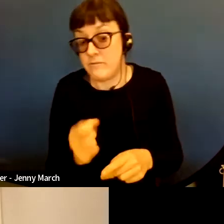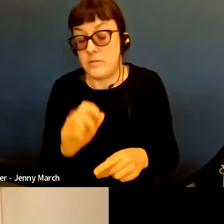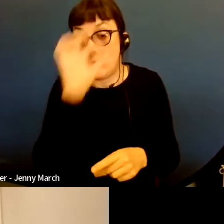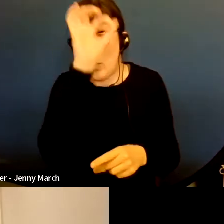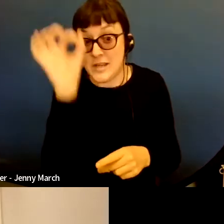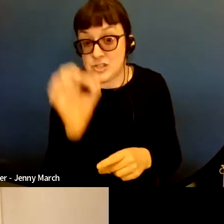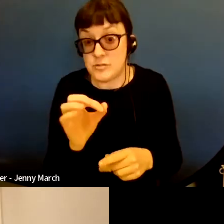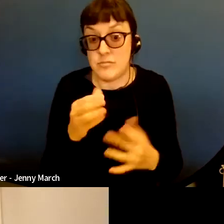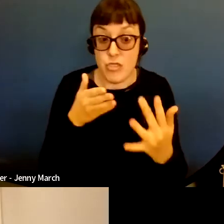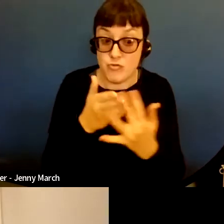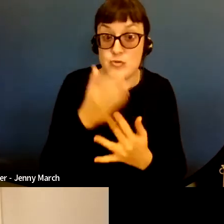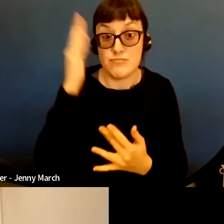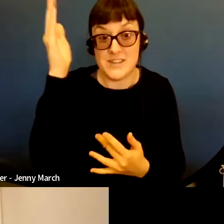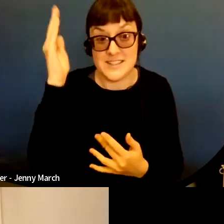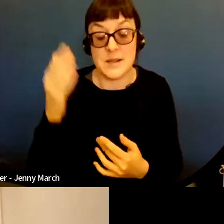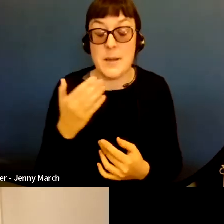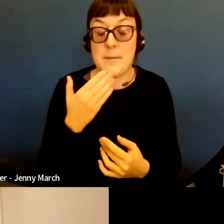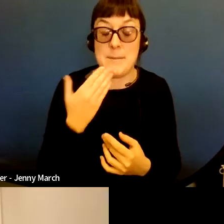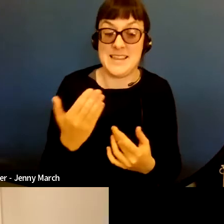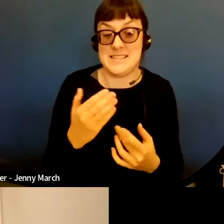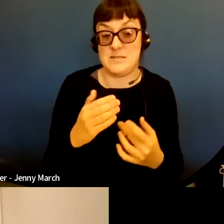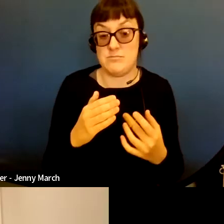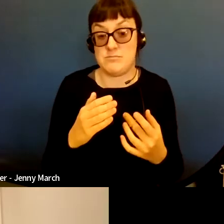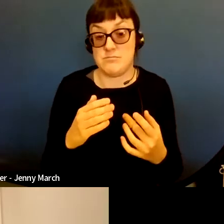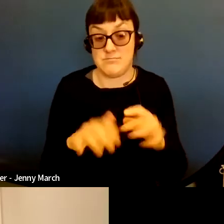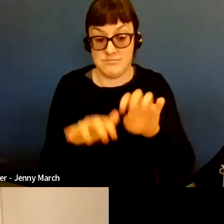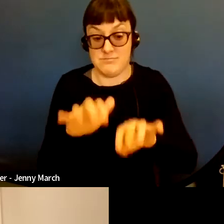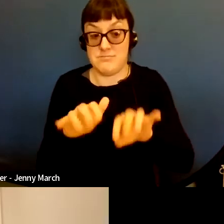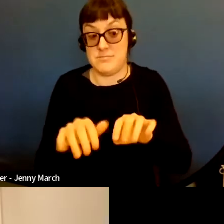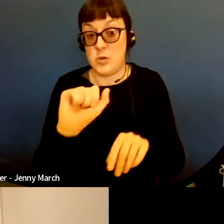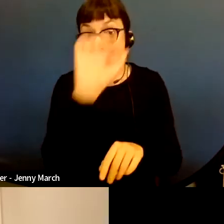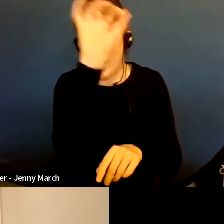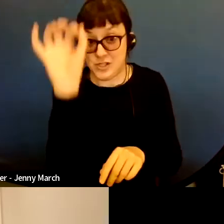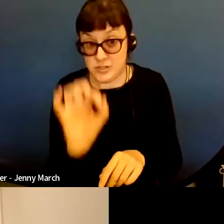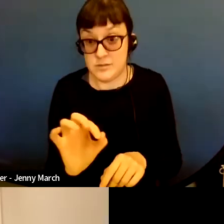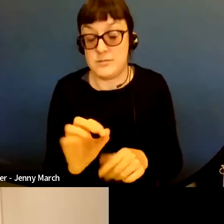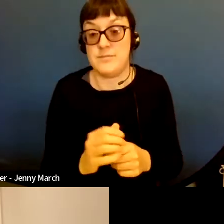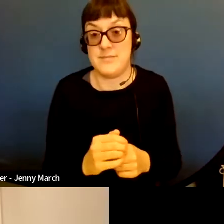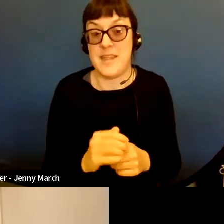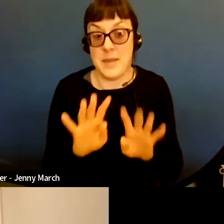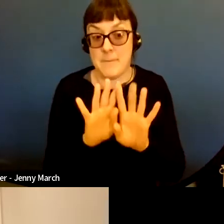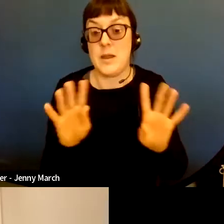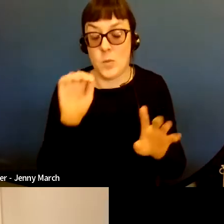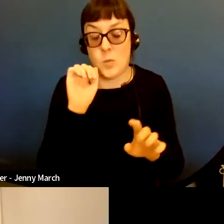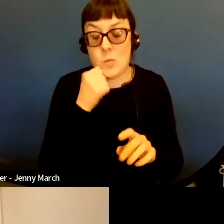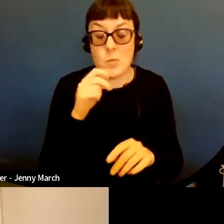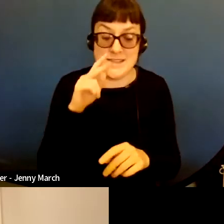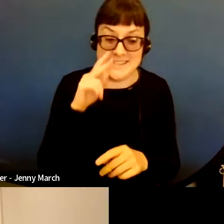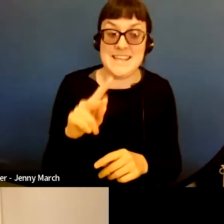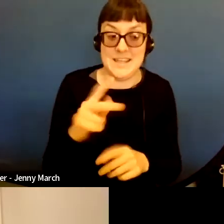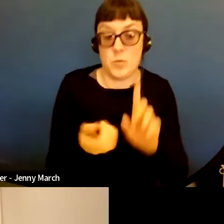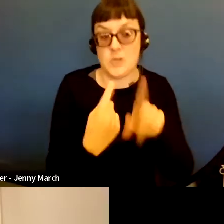the presentation, please do enter your questions, and our panelists will be able to